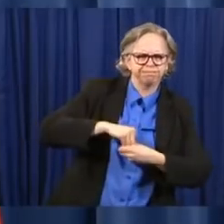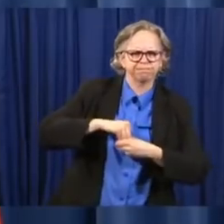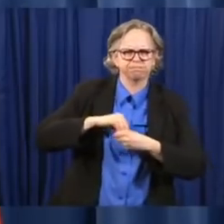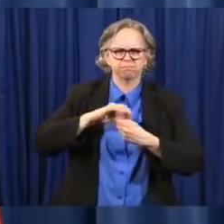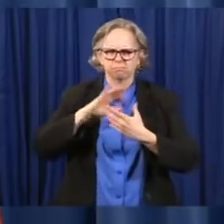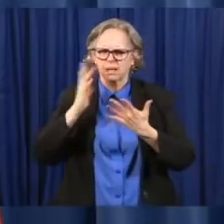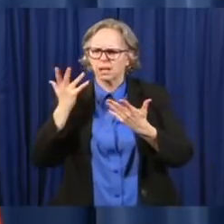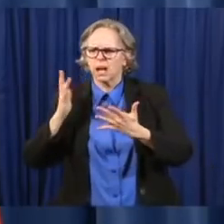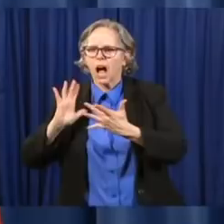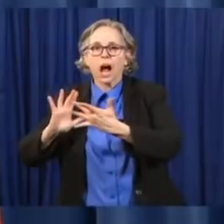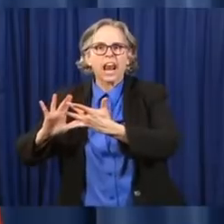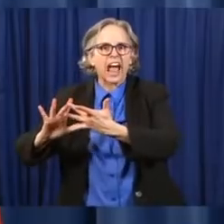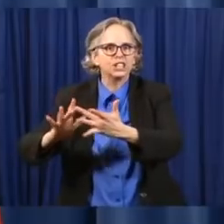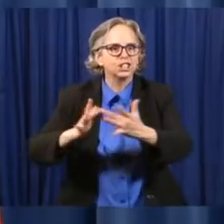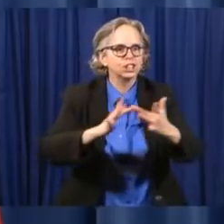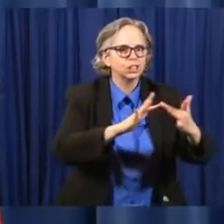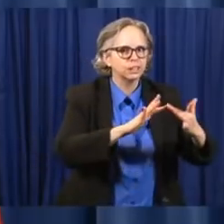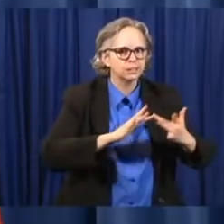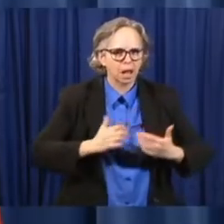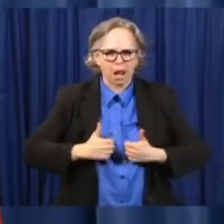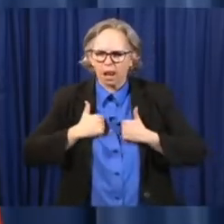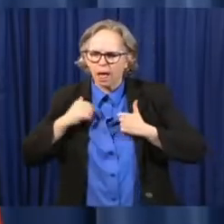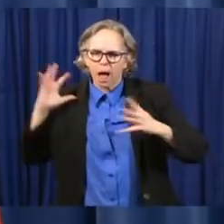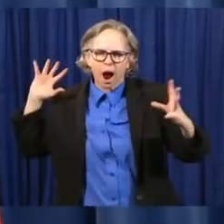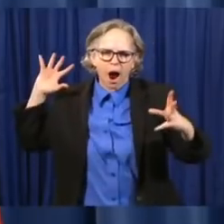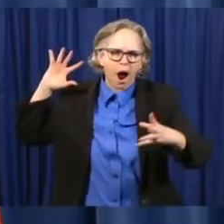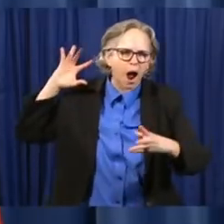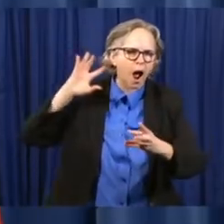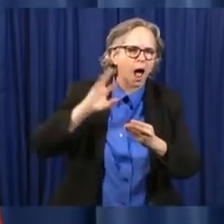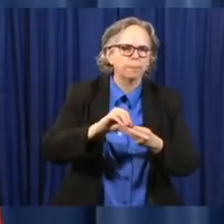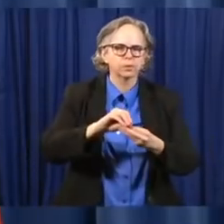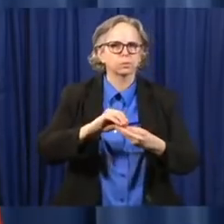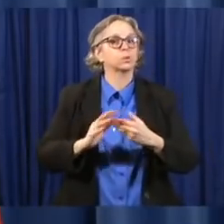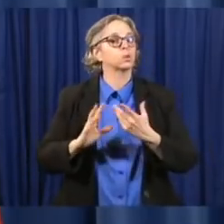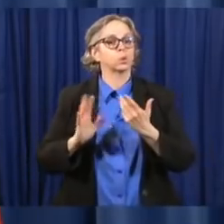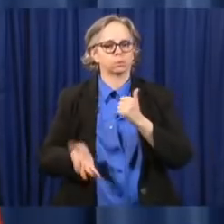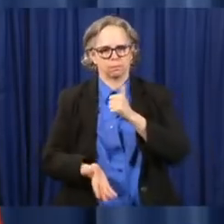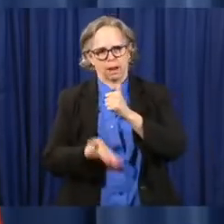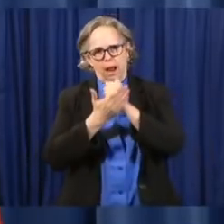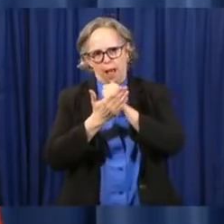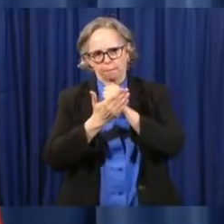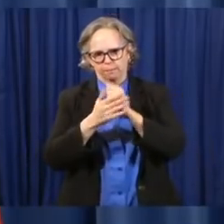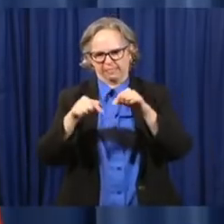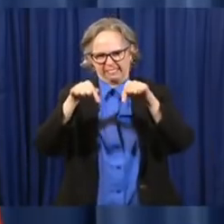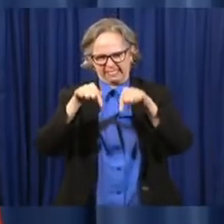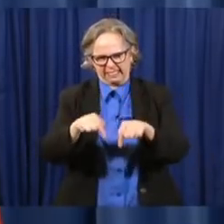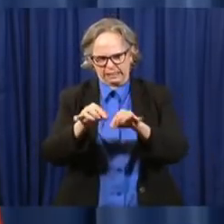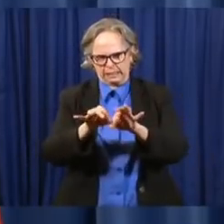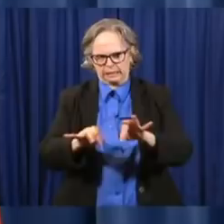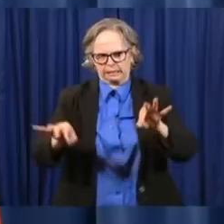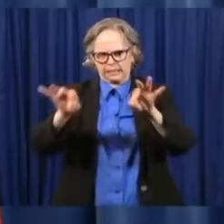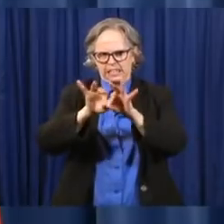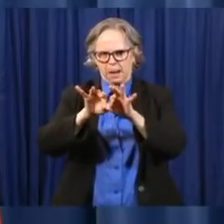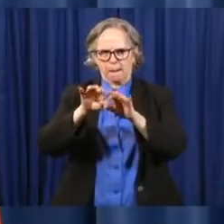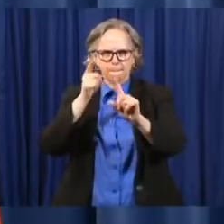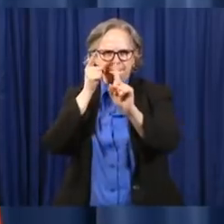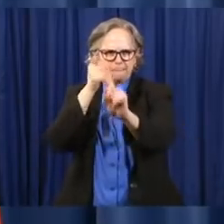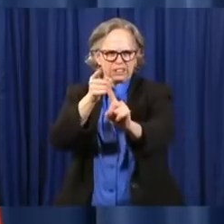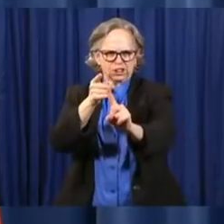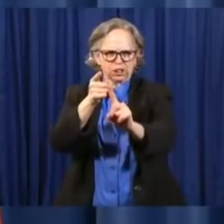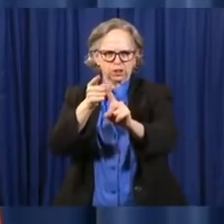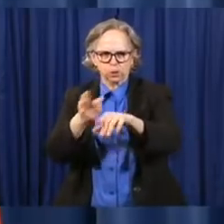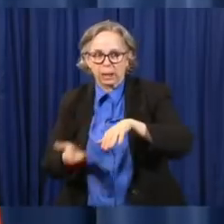their life experiences to help us in this critical mission to make sure that we improve testing and